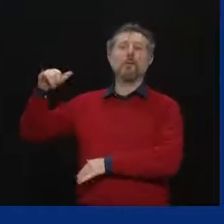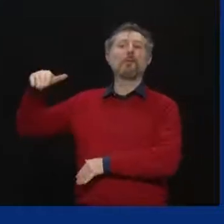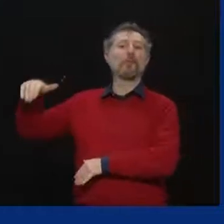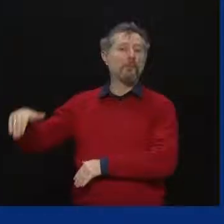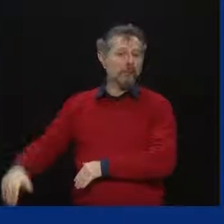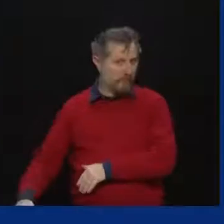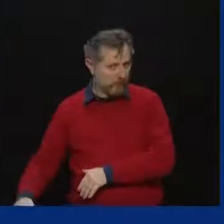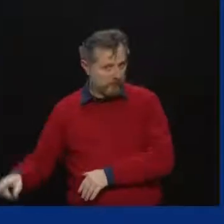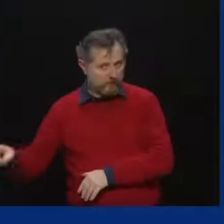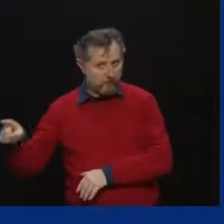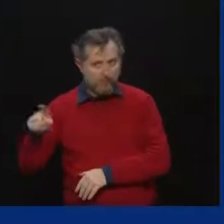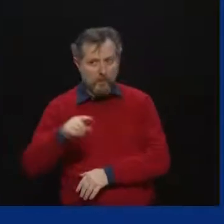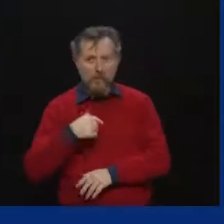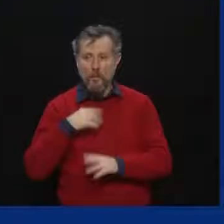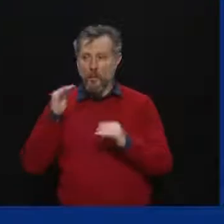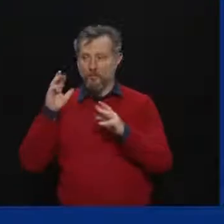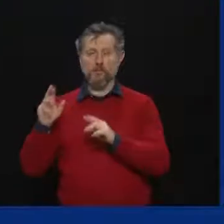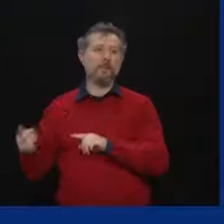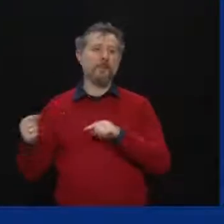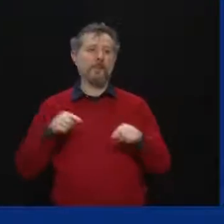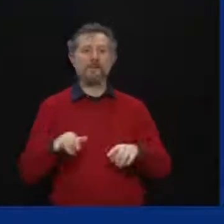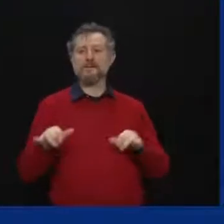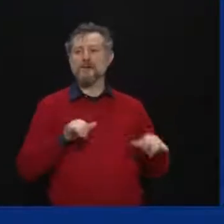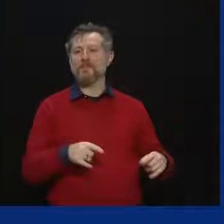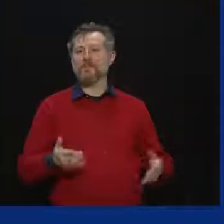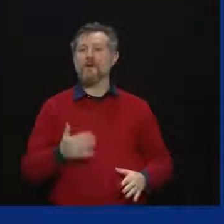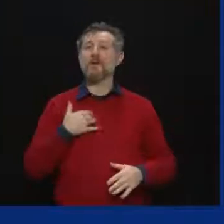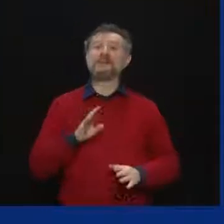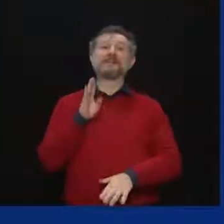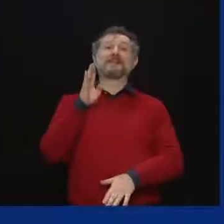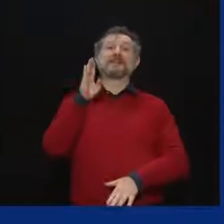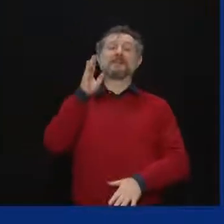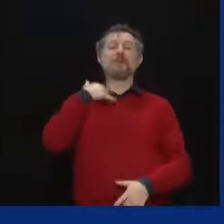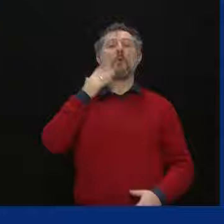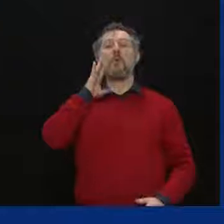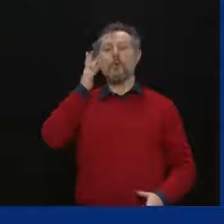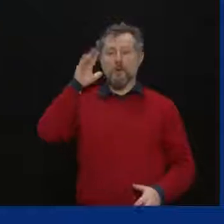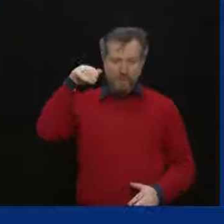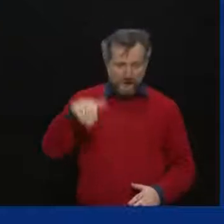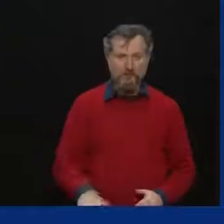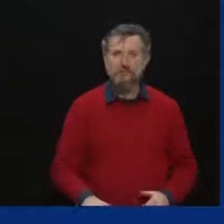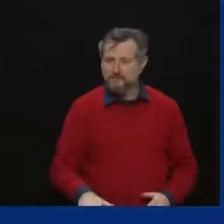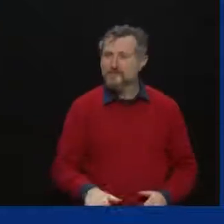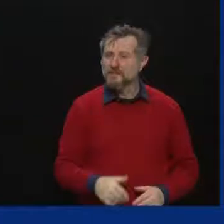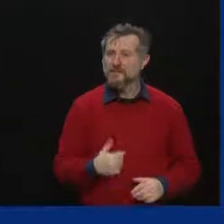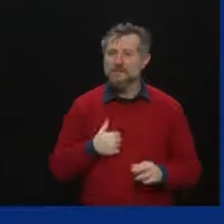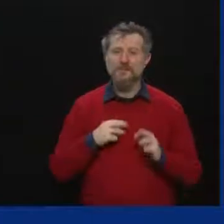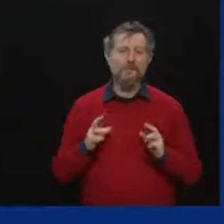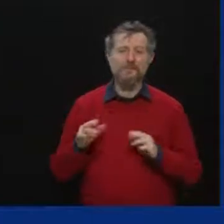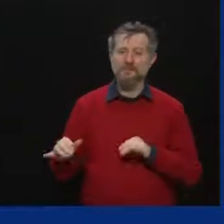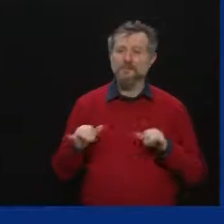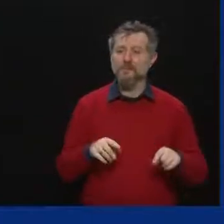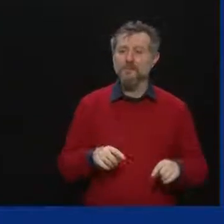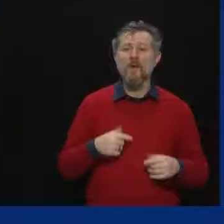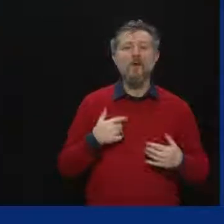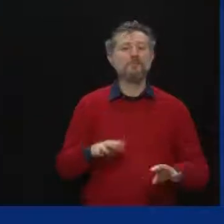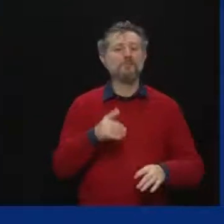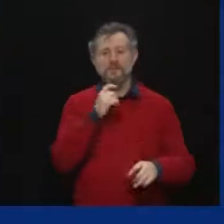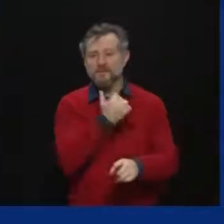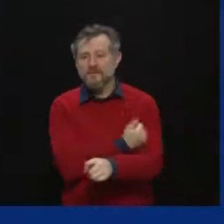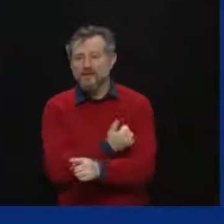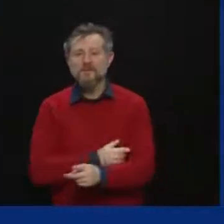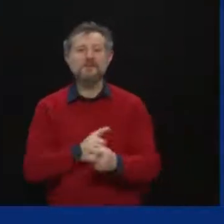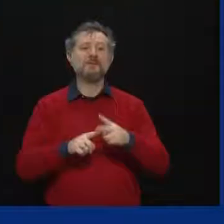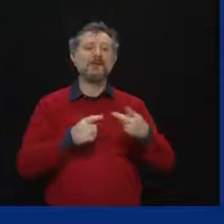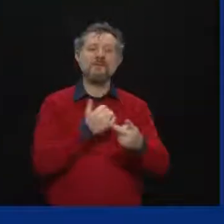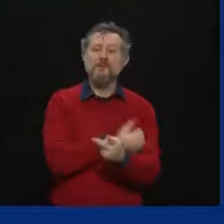quickly, and that's what we expect to see happening, as well as in cases where people are vaccinated and boosted. Again, the severity is not what it was